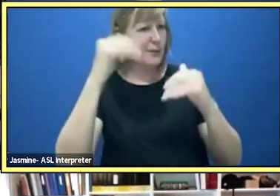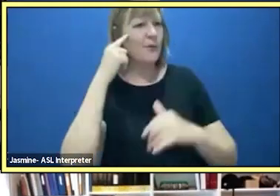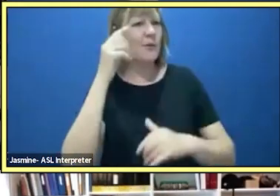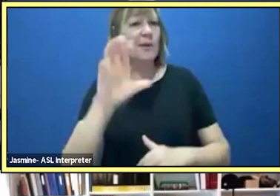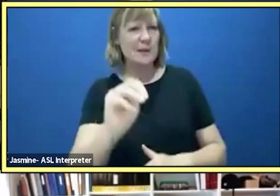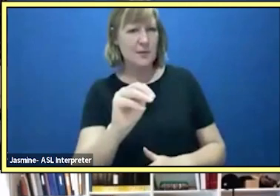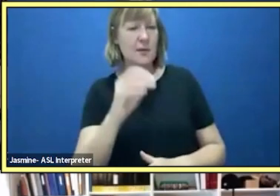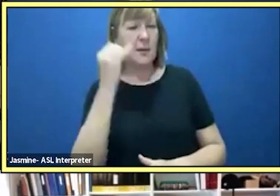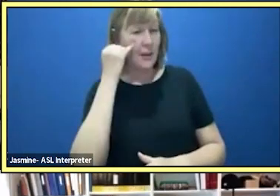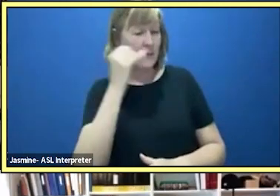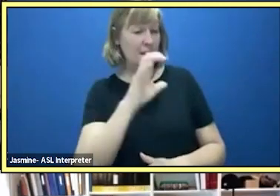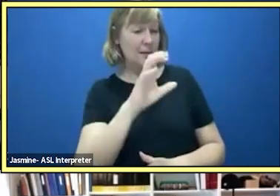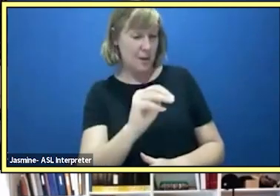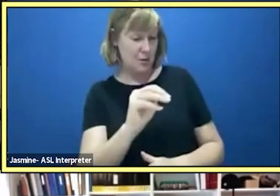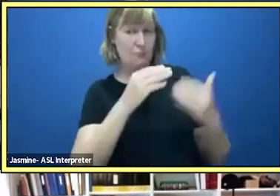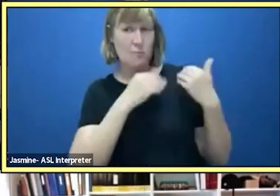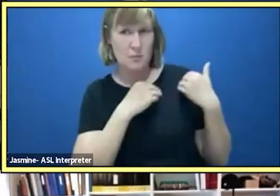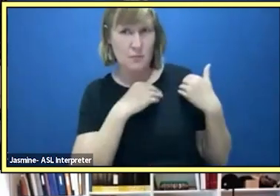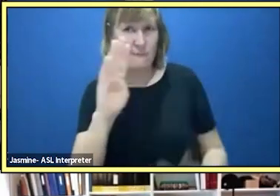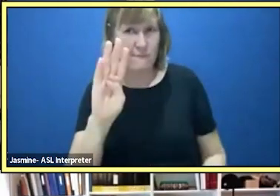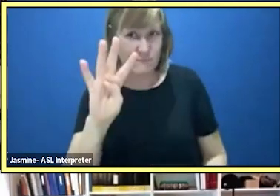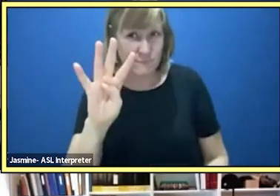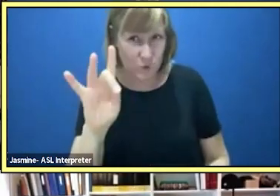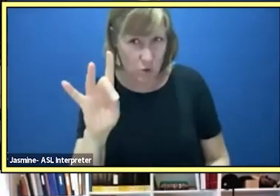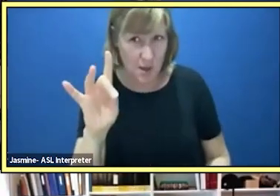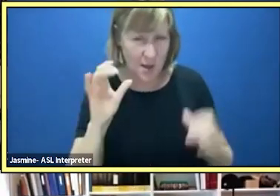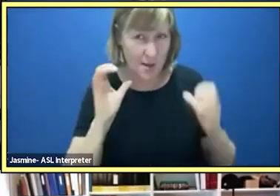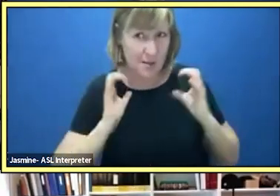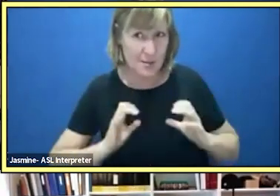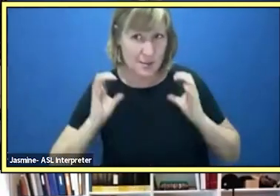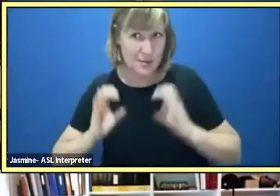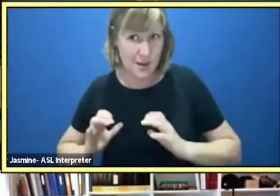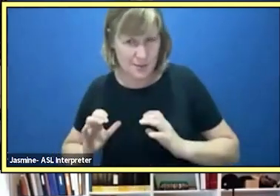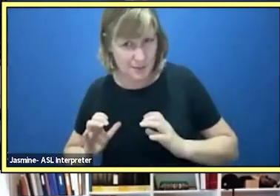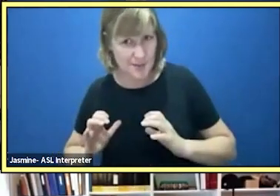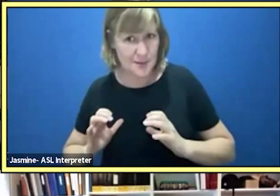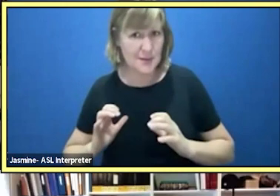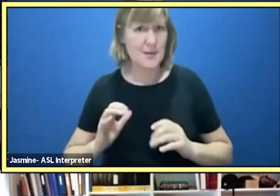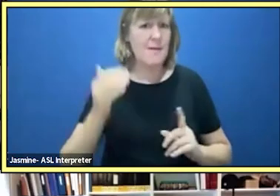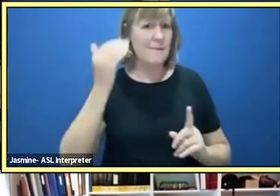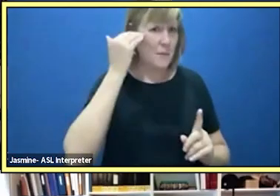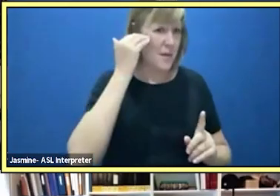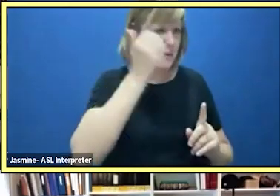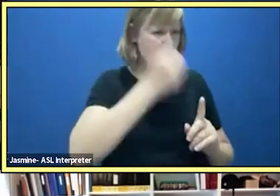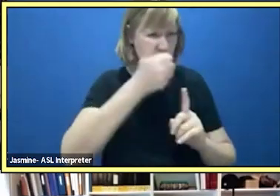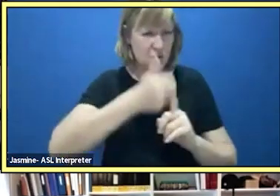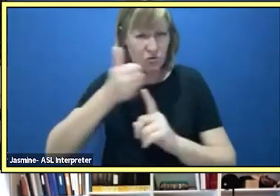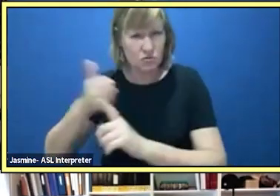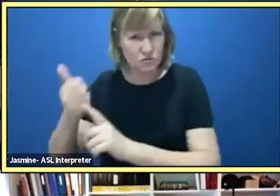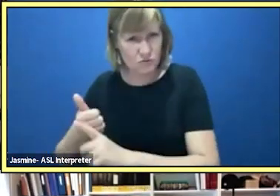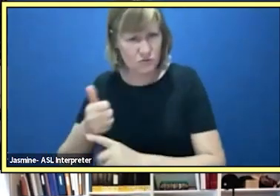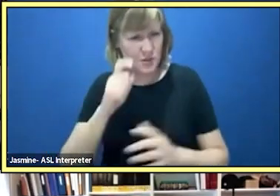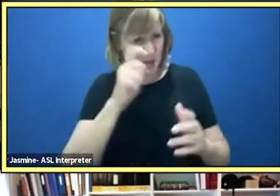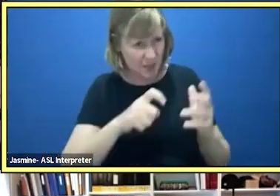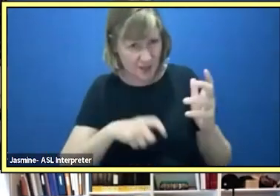cases and presumably become familiar with the individual's needs as well as the opportunities